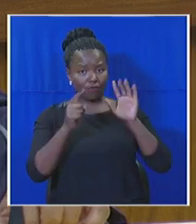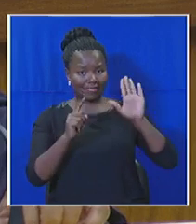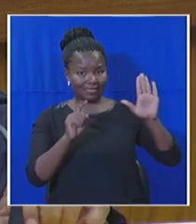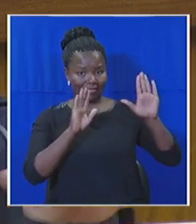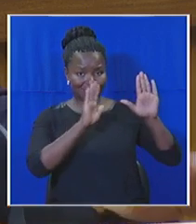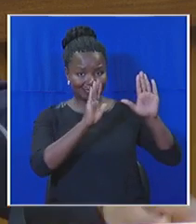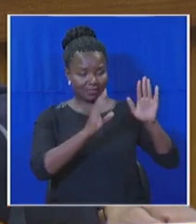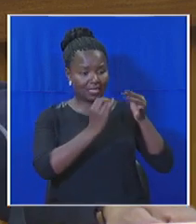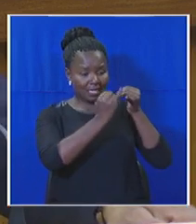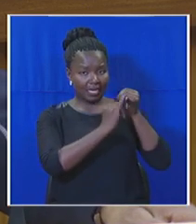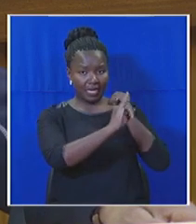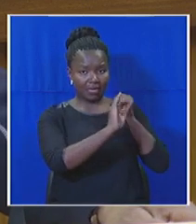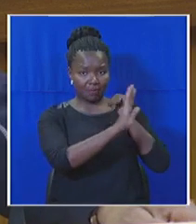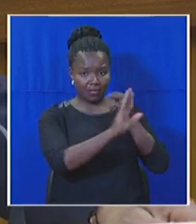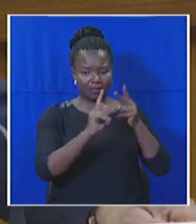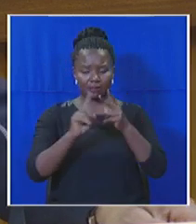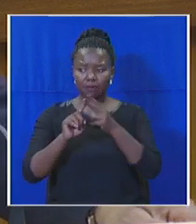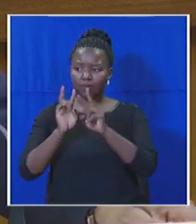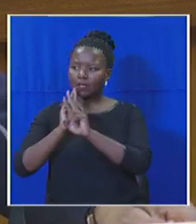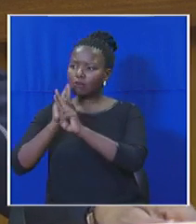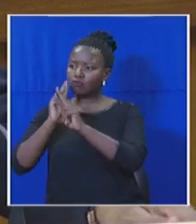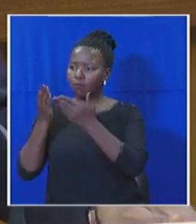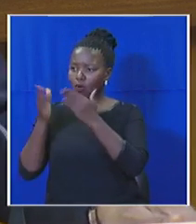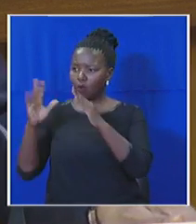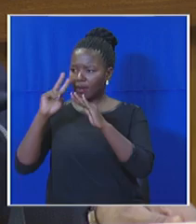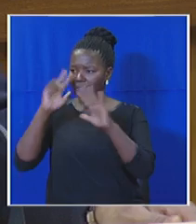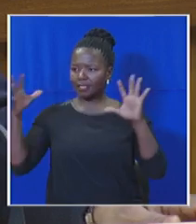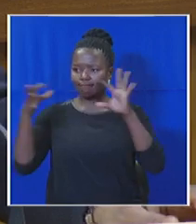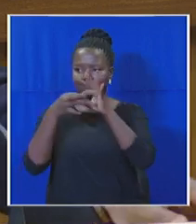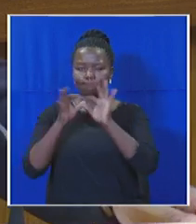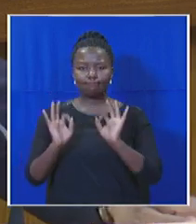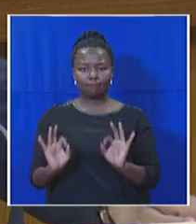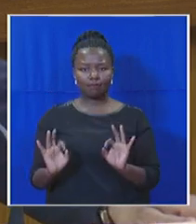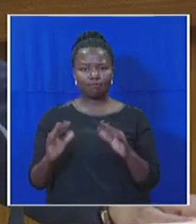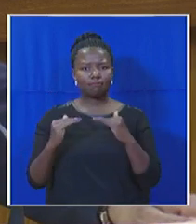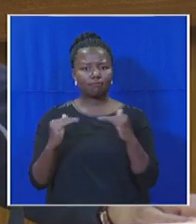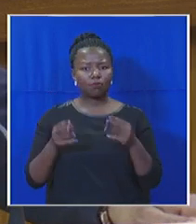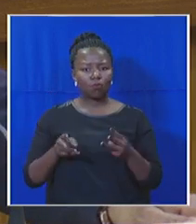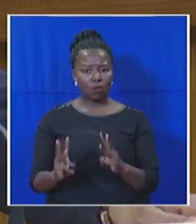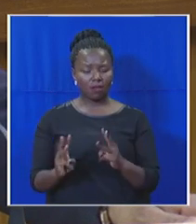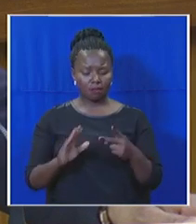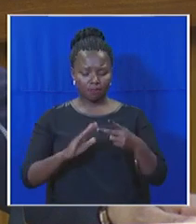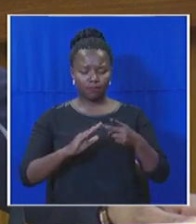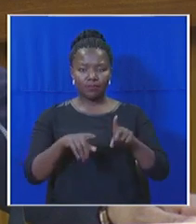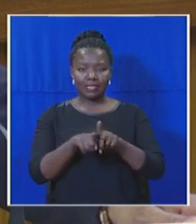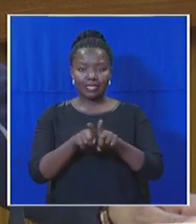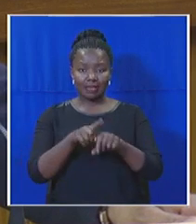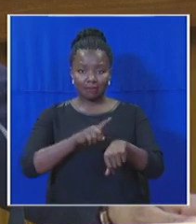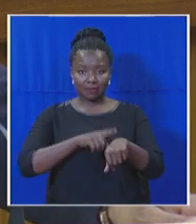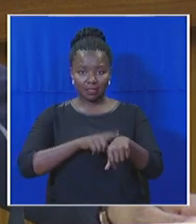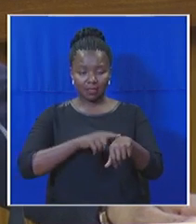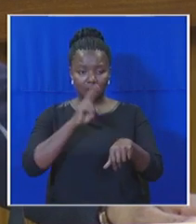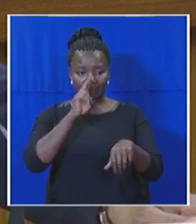public accountability, whilst at the same time dealing with the issue of transformation,